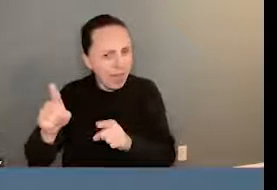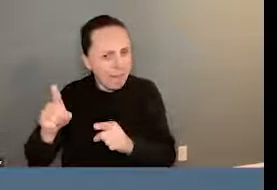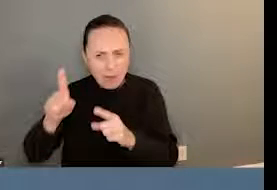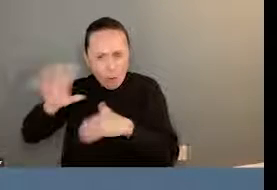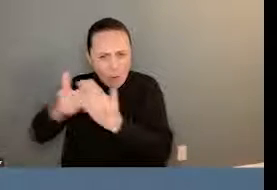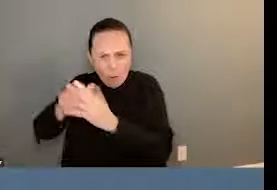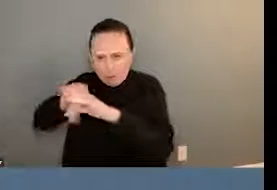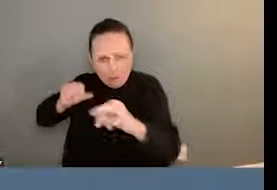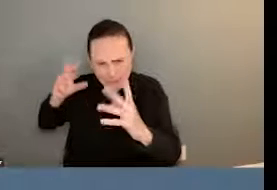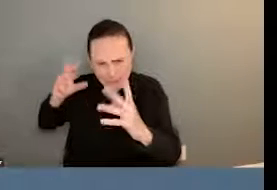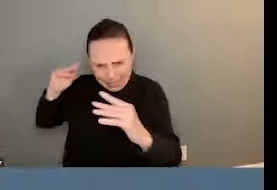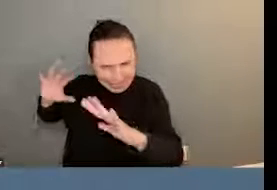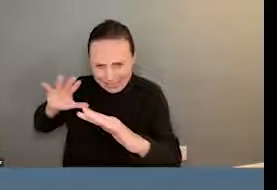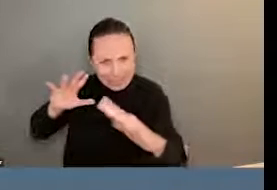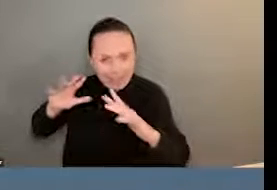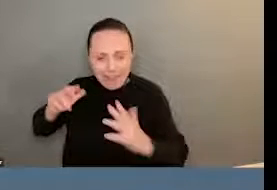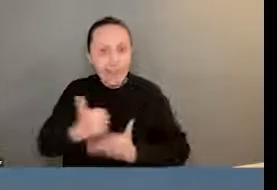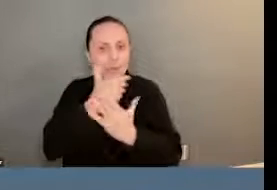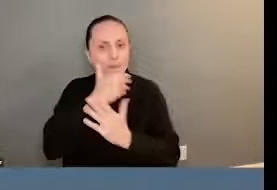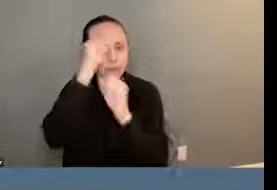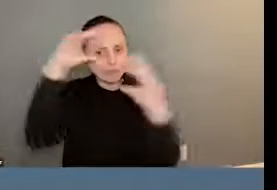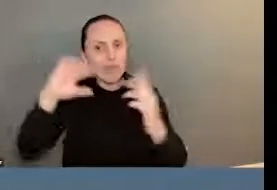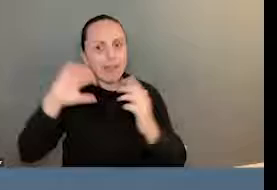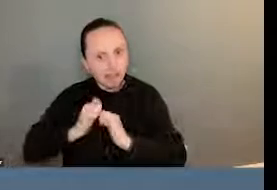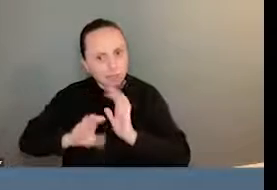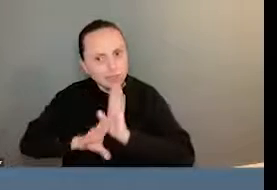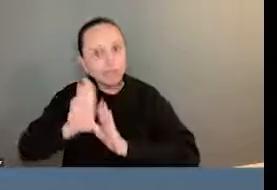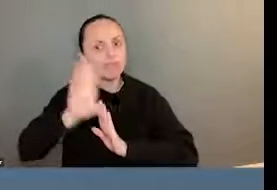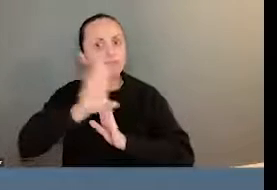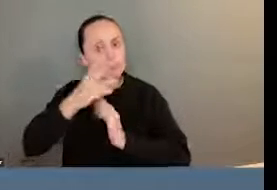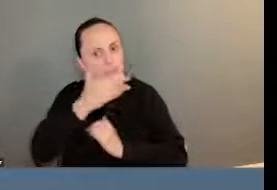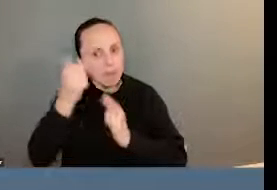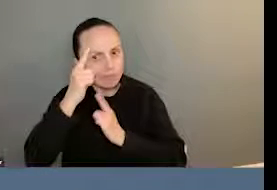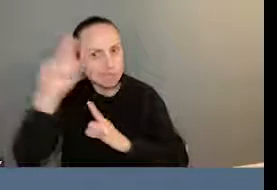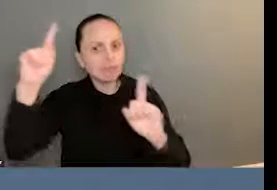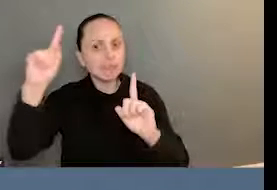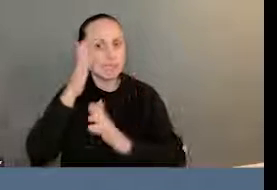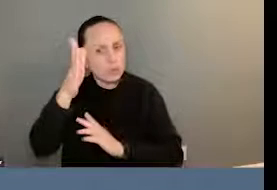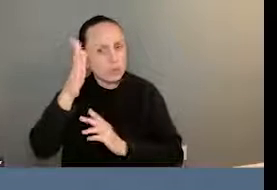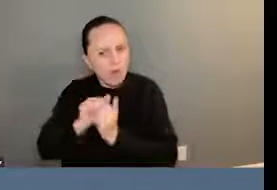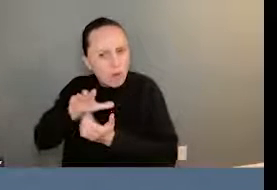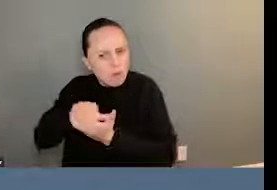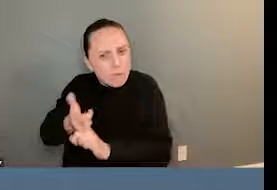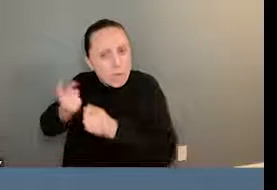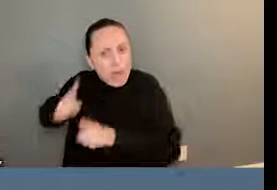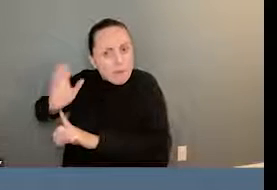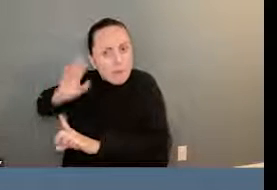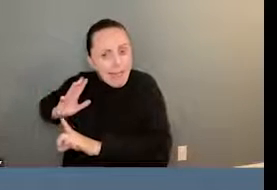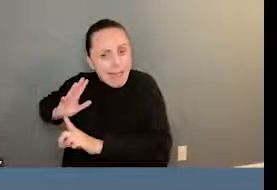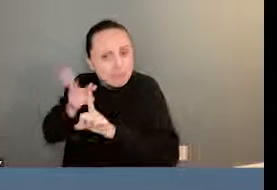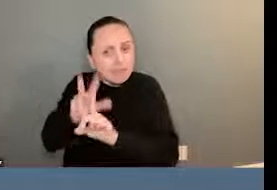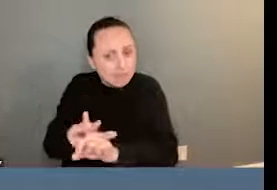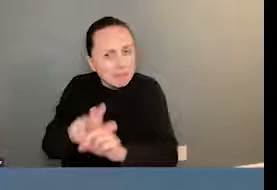time. So in that way, we can better understand how we can build better futures, so we can learn from the past, so we start